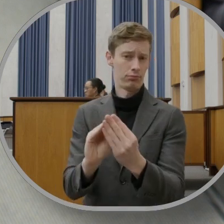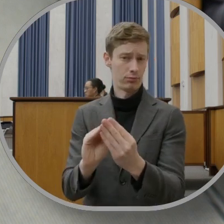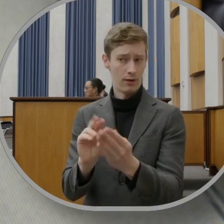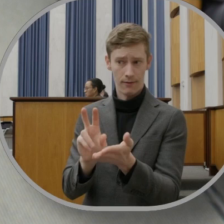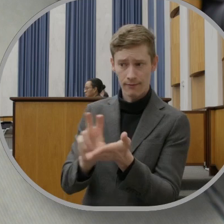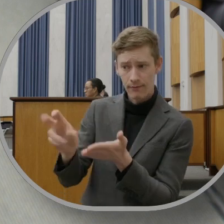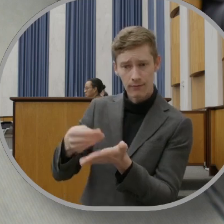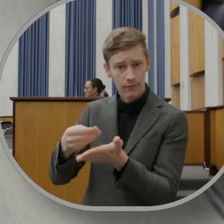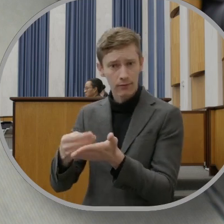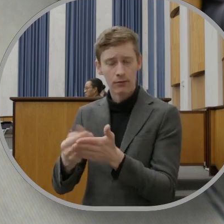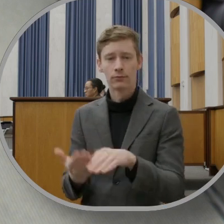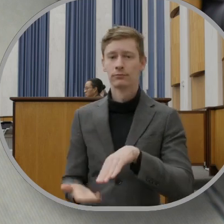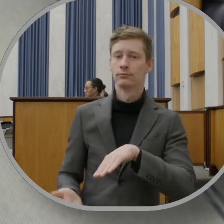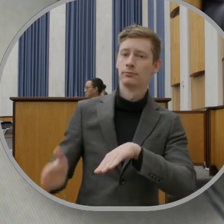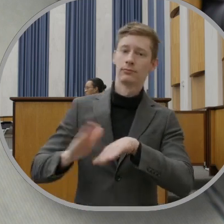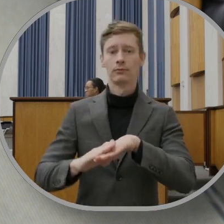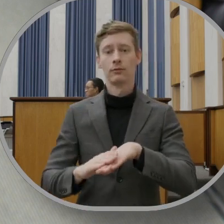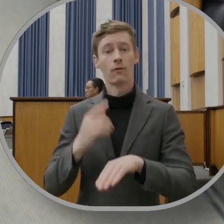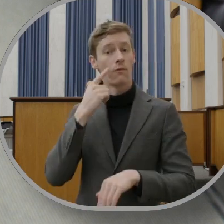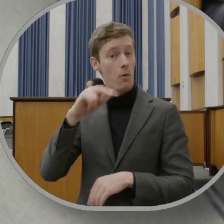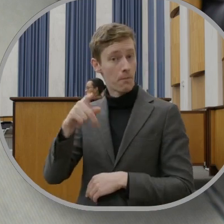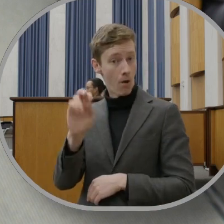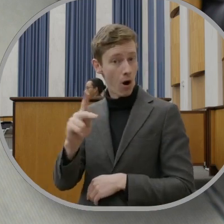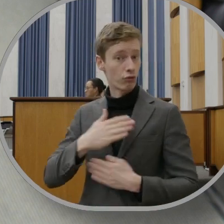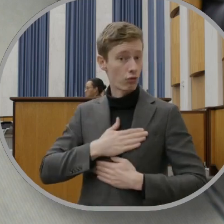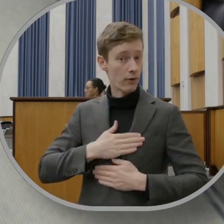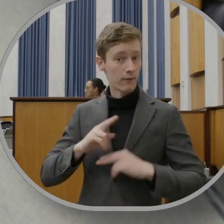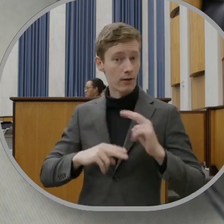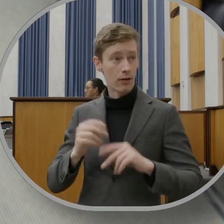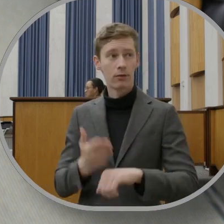and recreation and park recreation and community facilities by